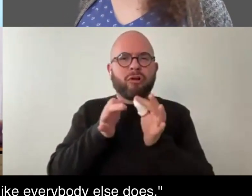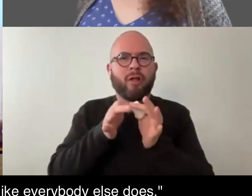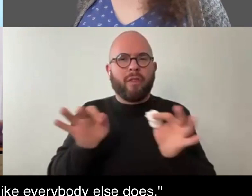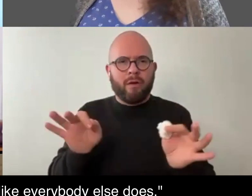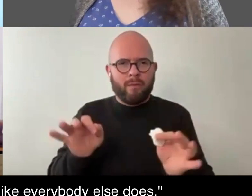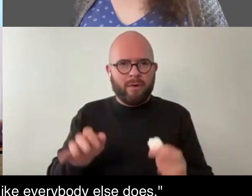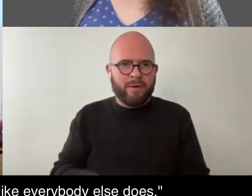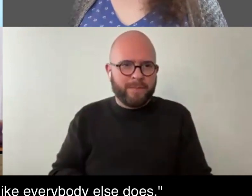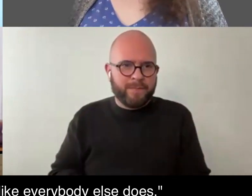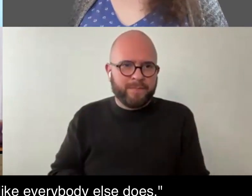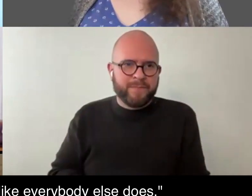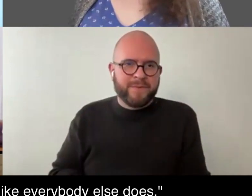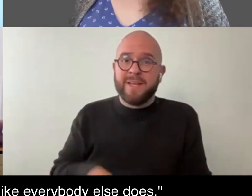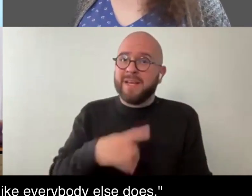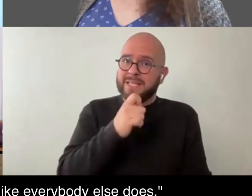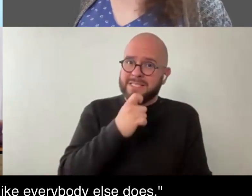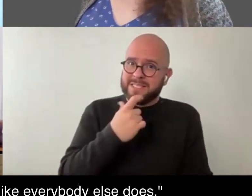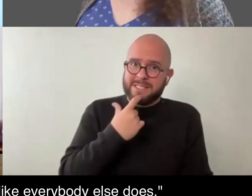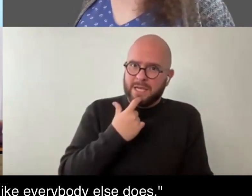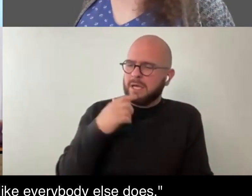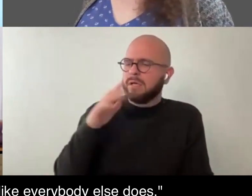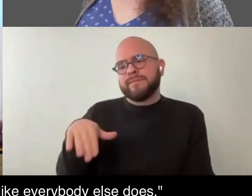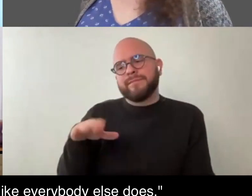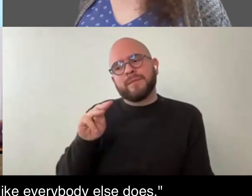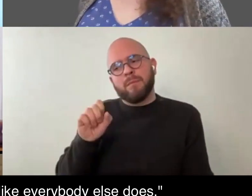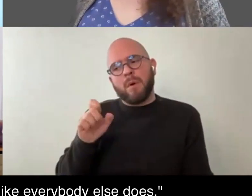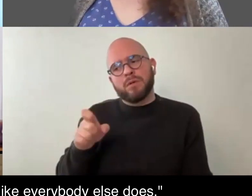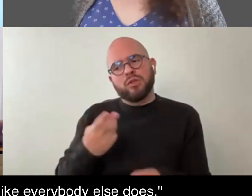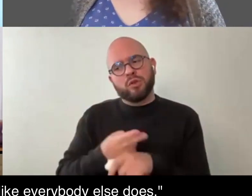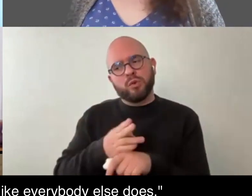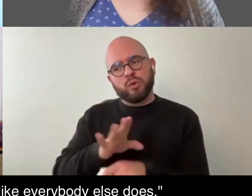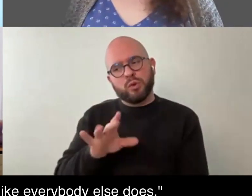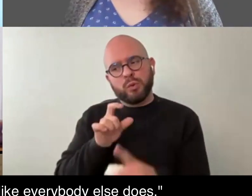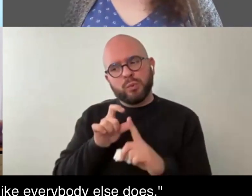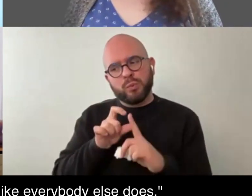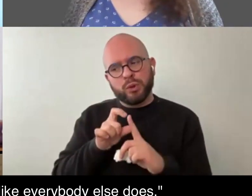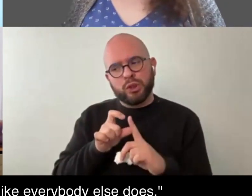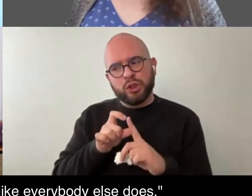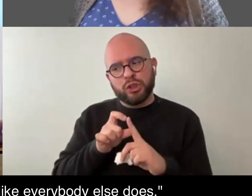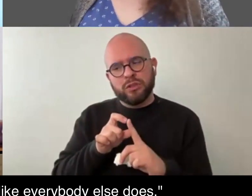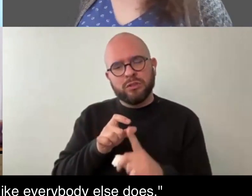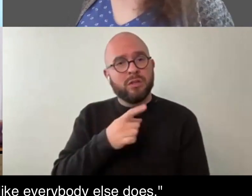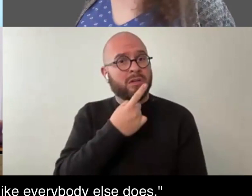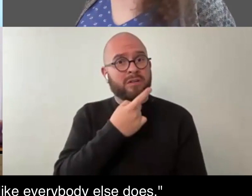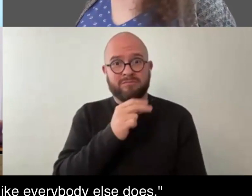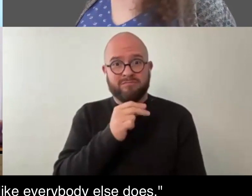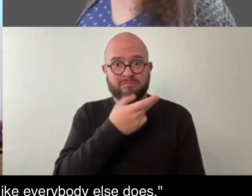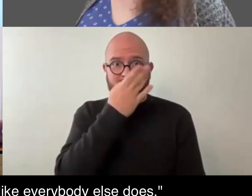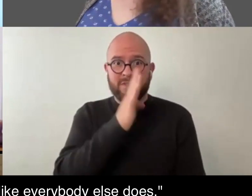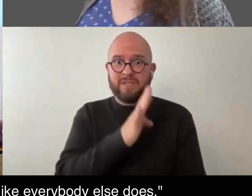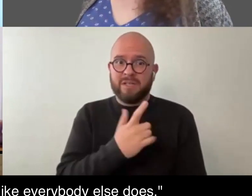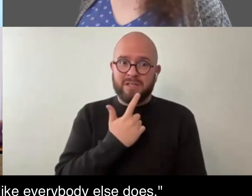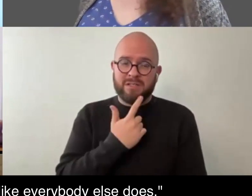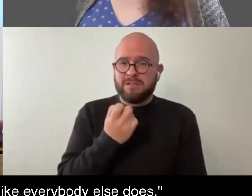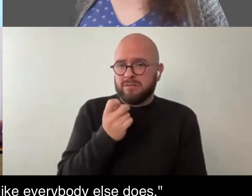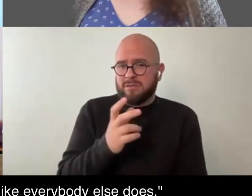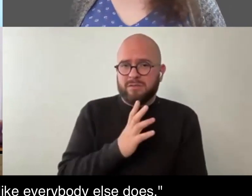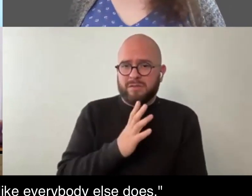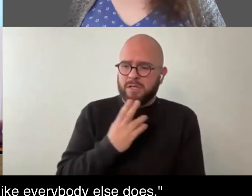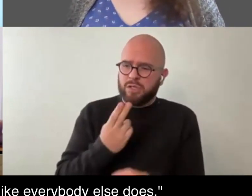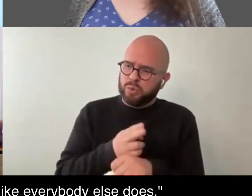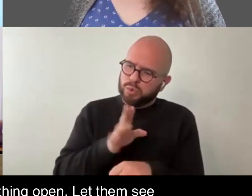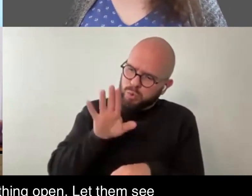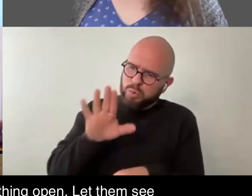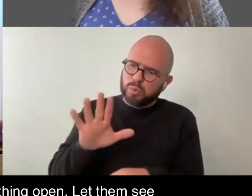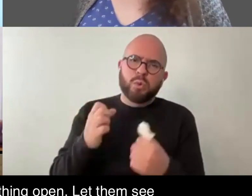saying, Moses, use your words like everybody else does, God says, all right, play to your strengths.